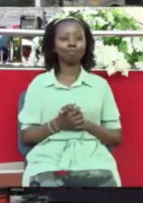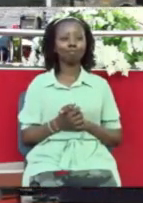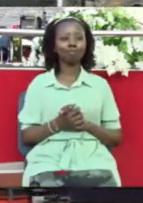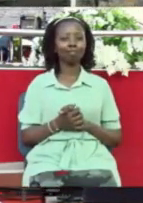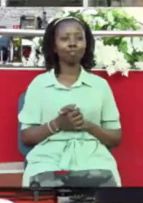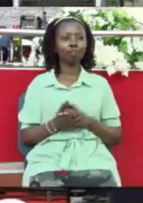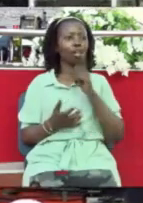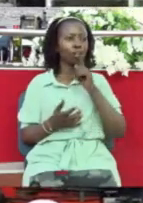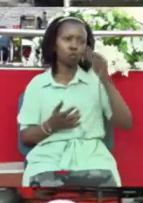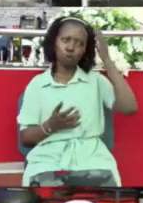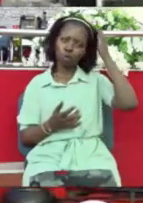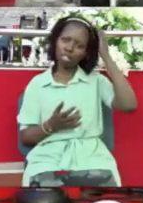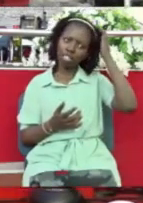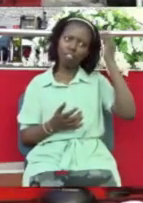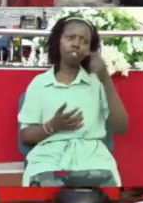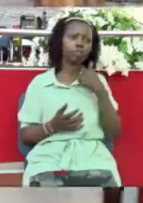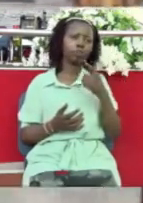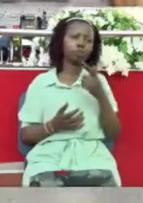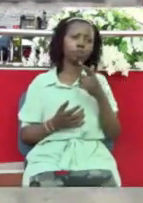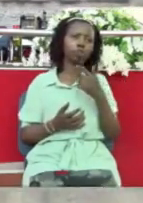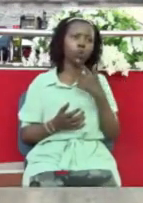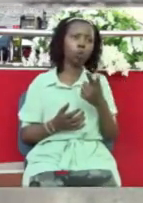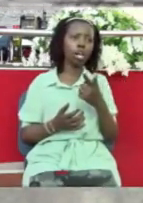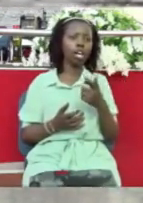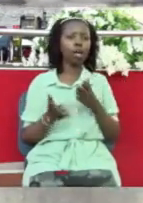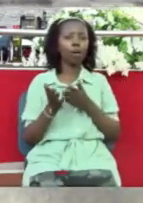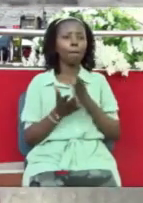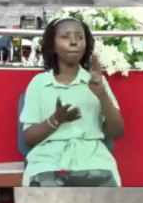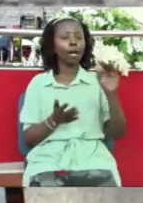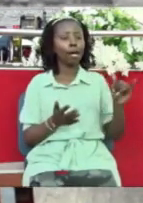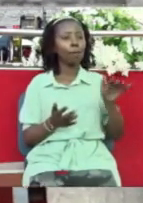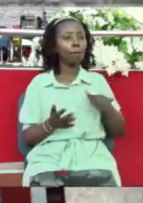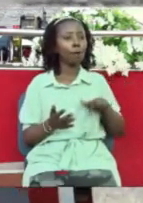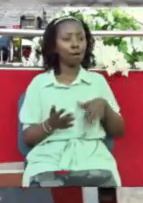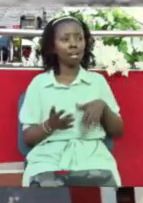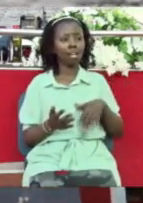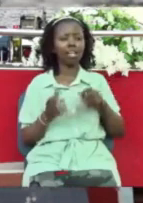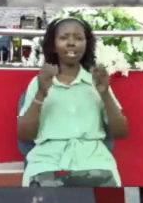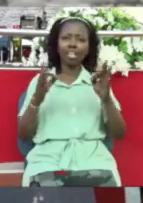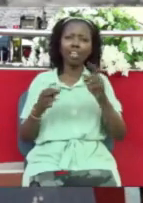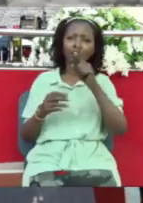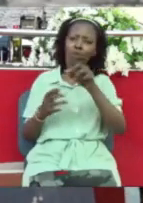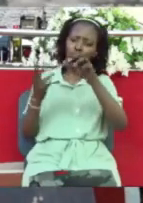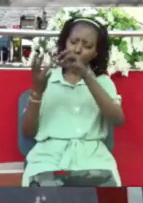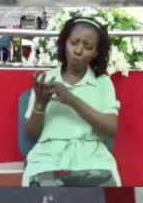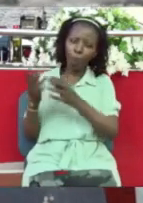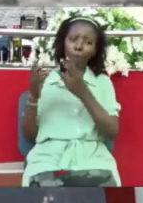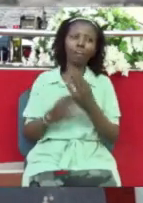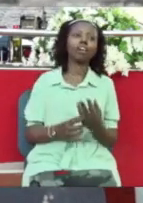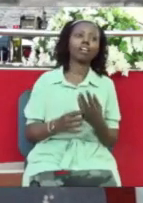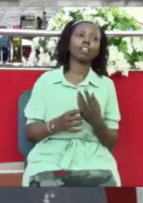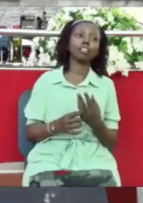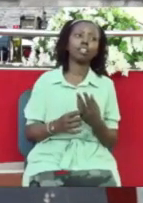So Kibira was told by the mother, if you marry